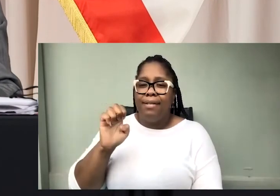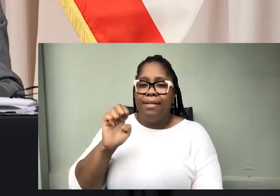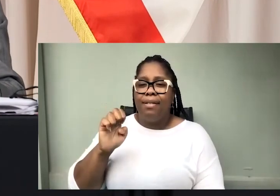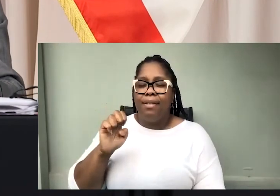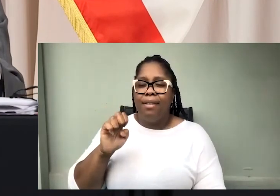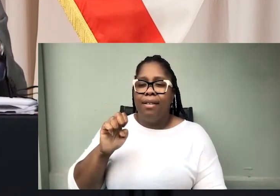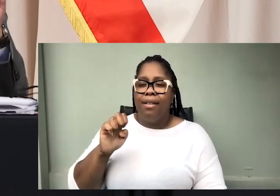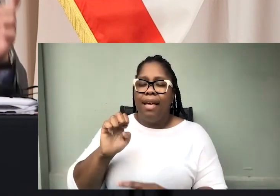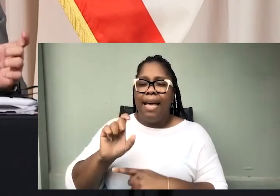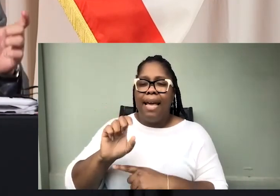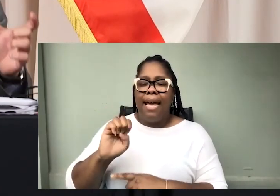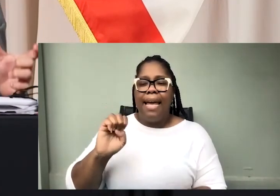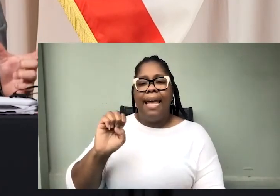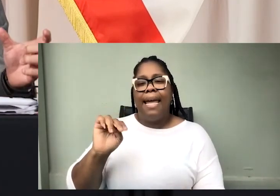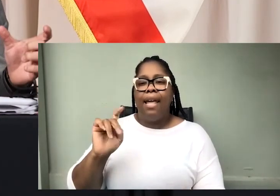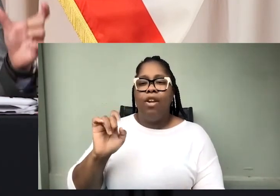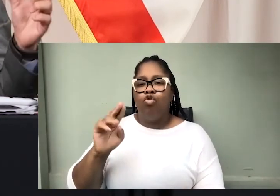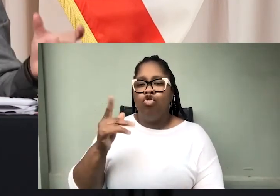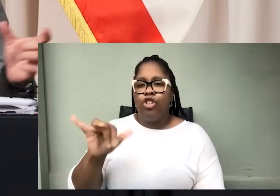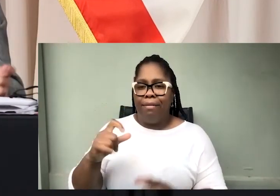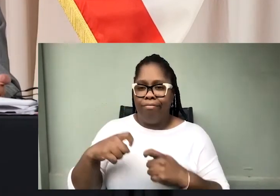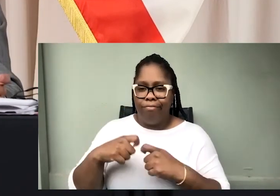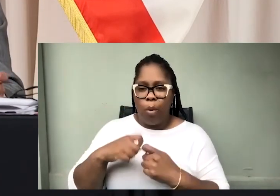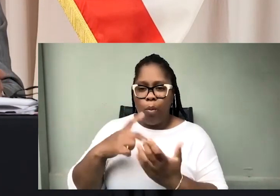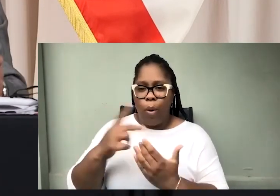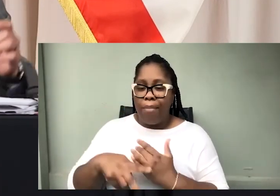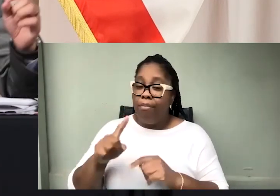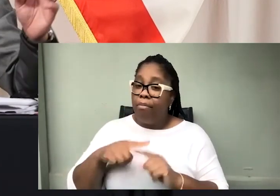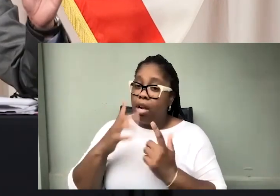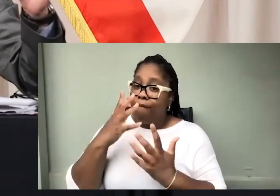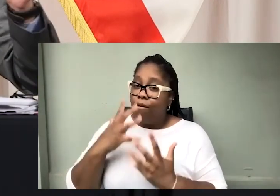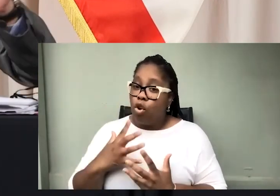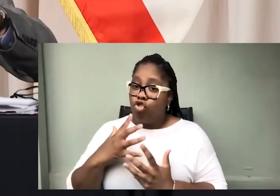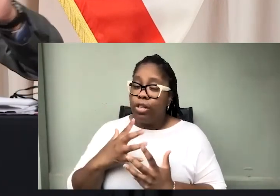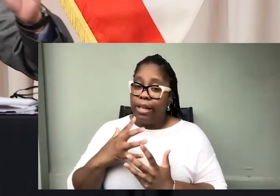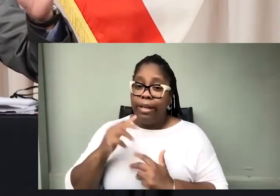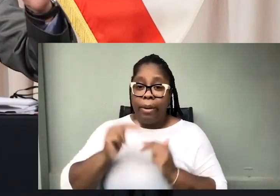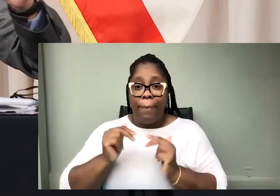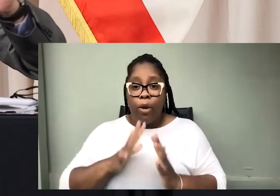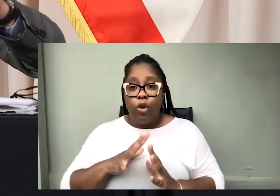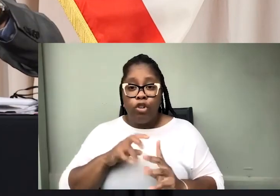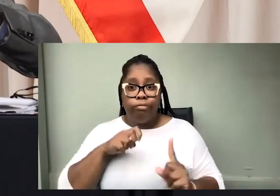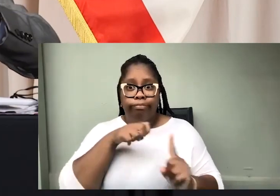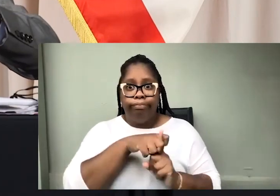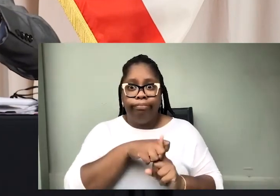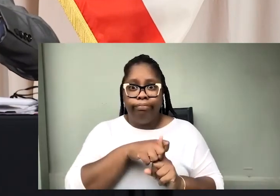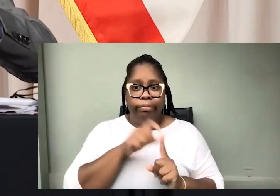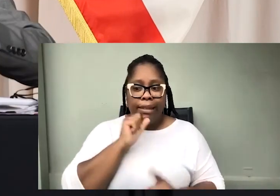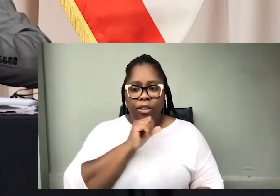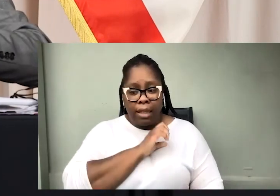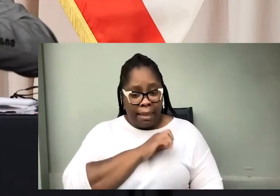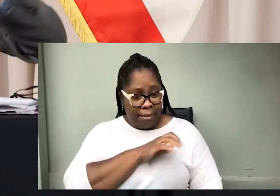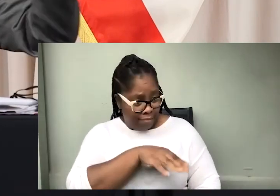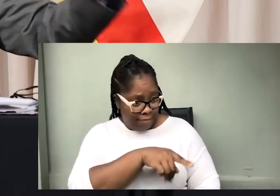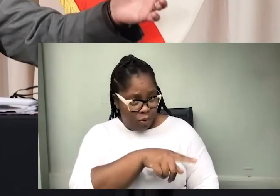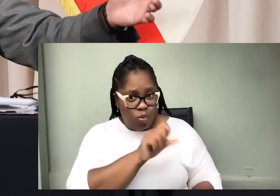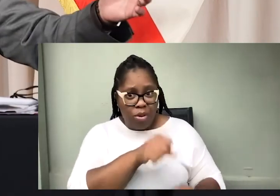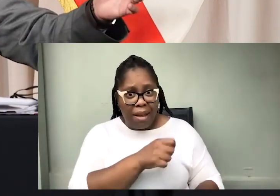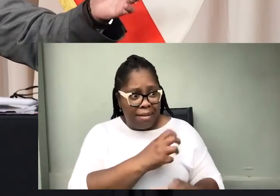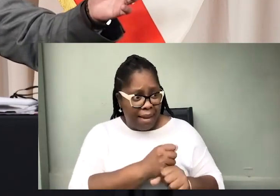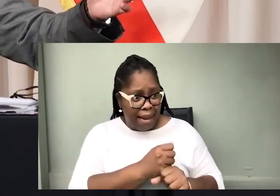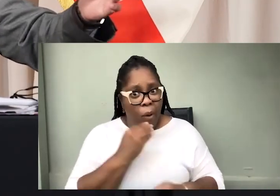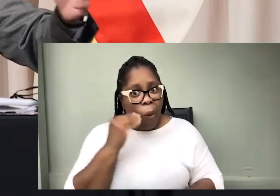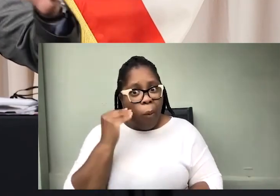purposes. But unfortunately, contractors target seniors, and they tell them, hey, you can get all these